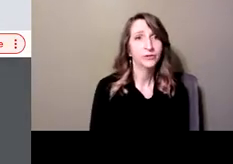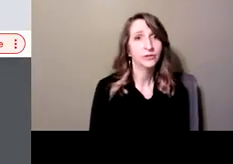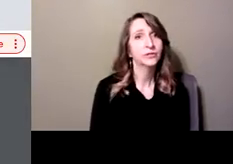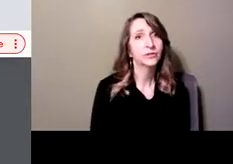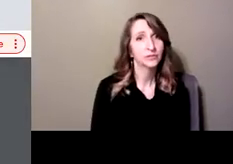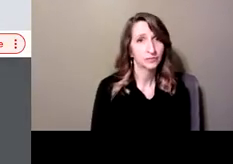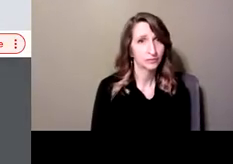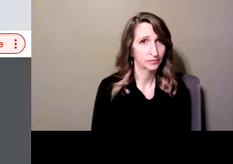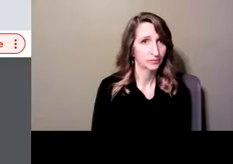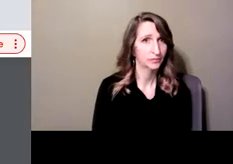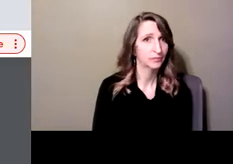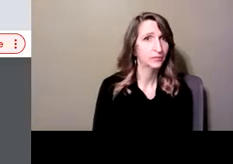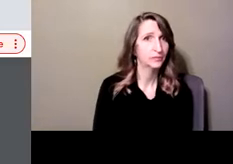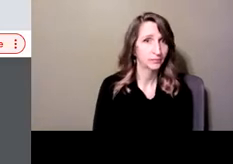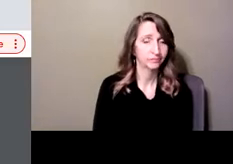Lighthouse.